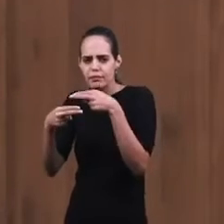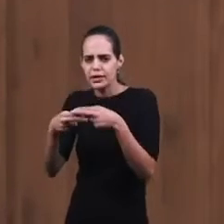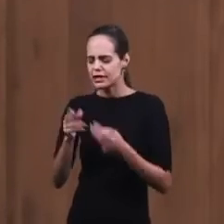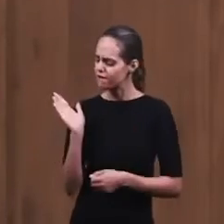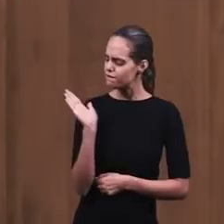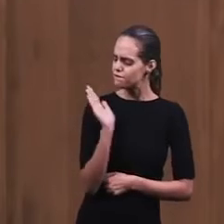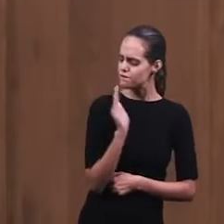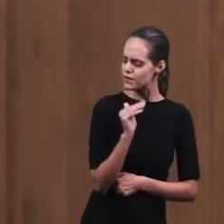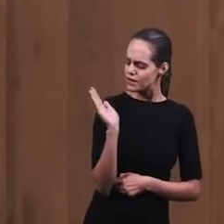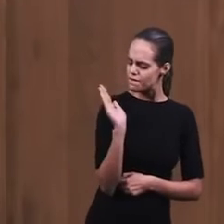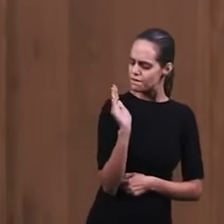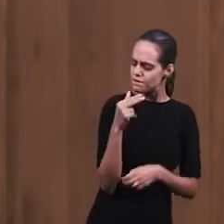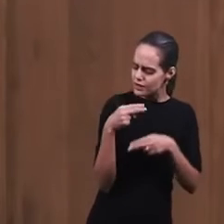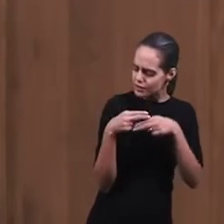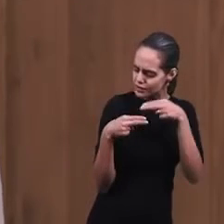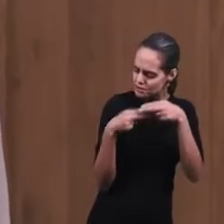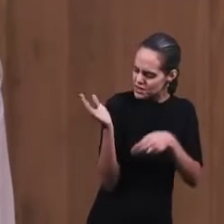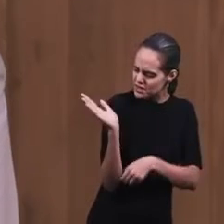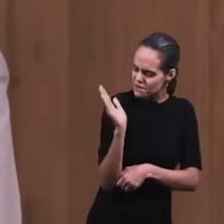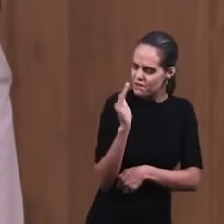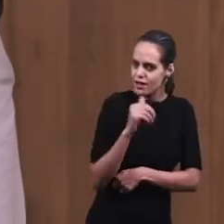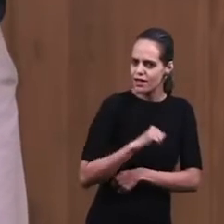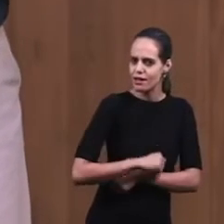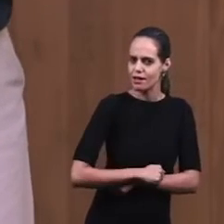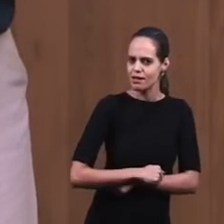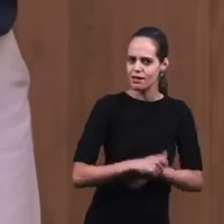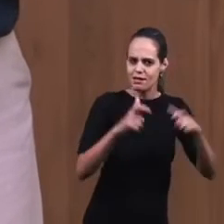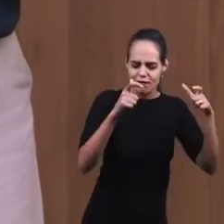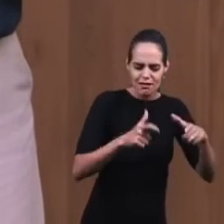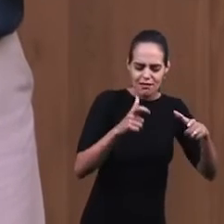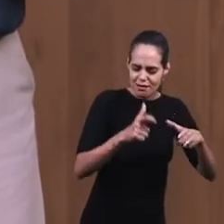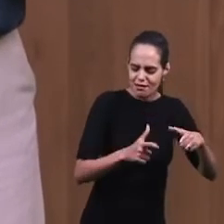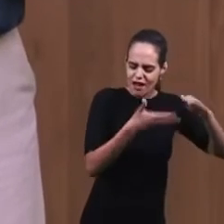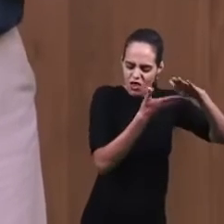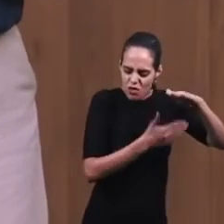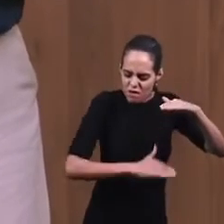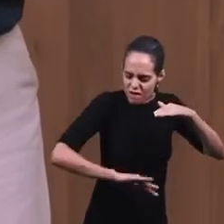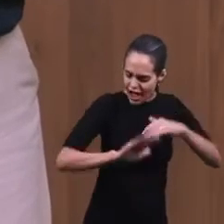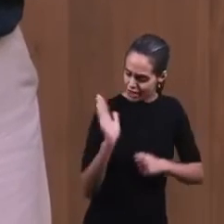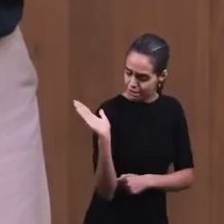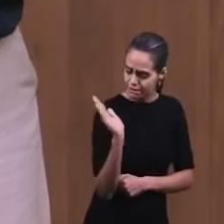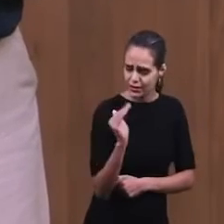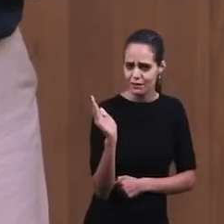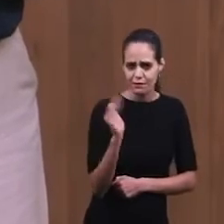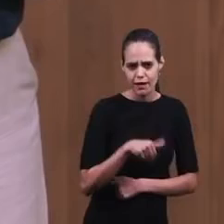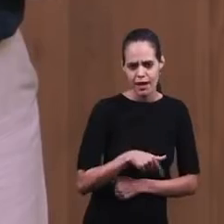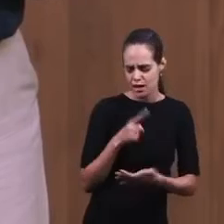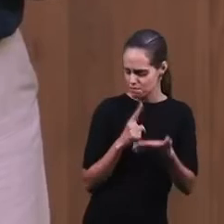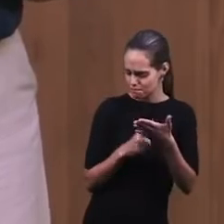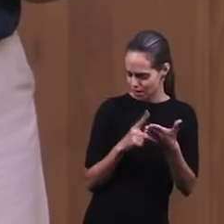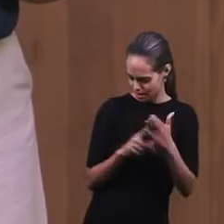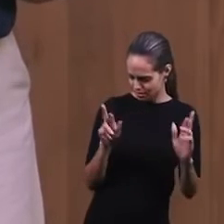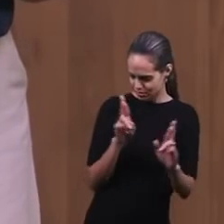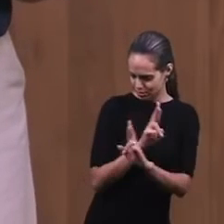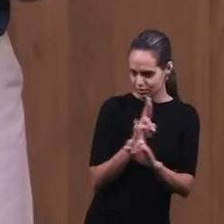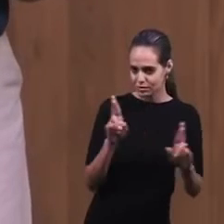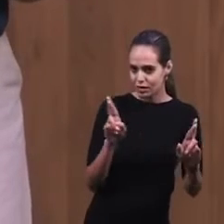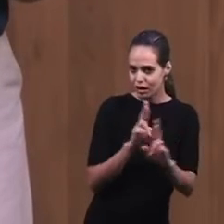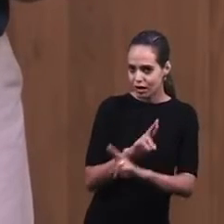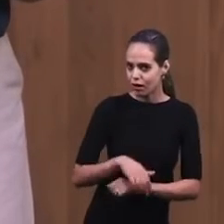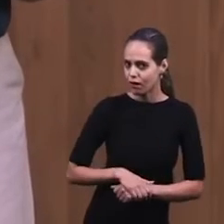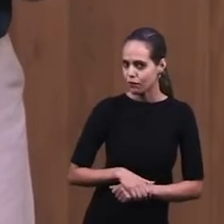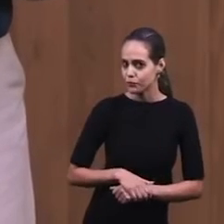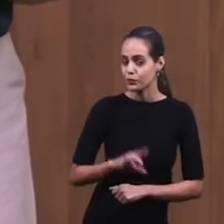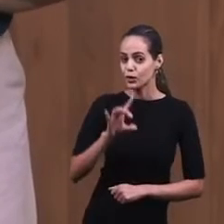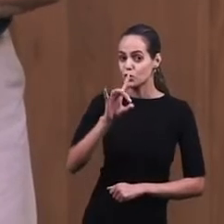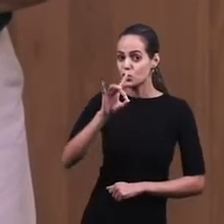us, so that we can make an alliance of peace with you. But they wanted to meet Nehemiah in a valley that was far